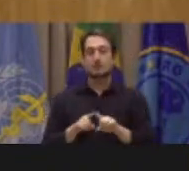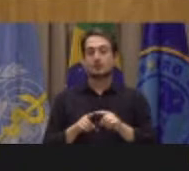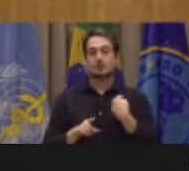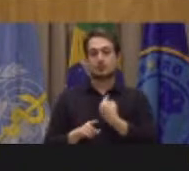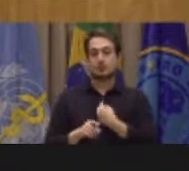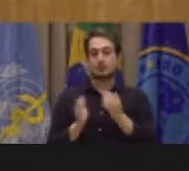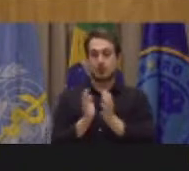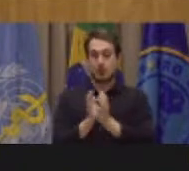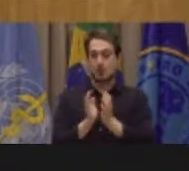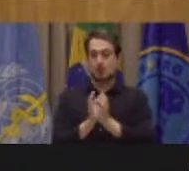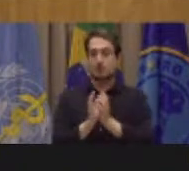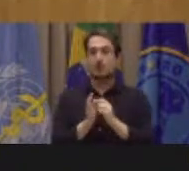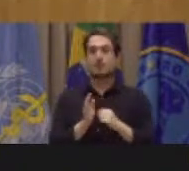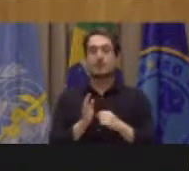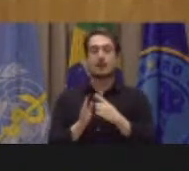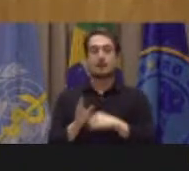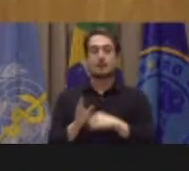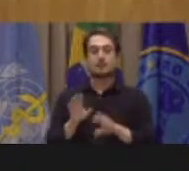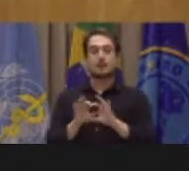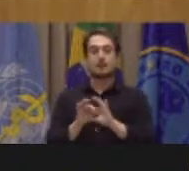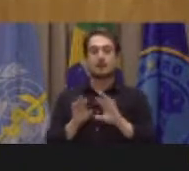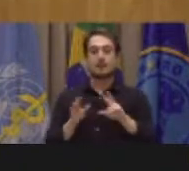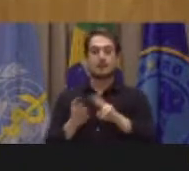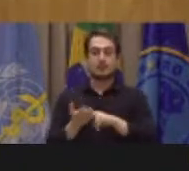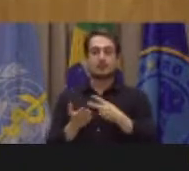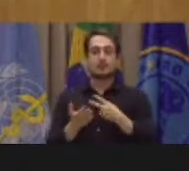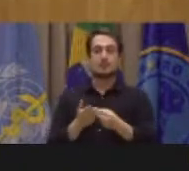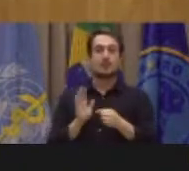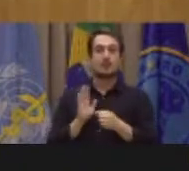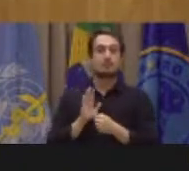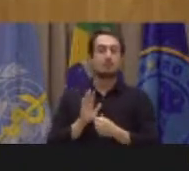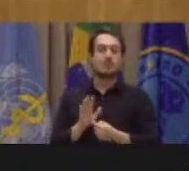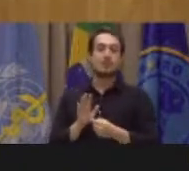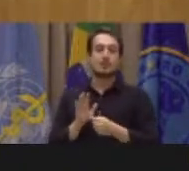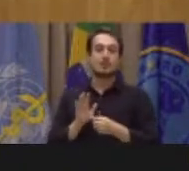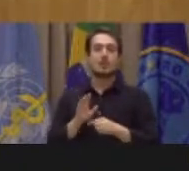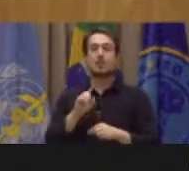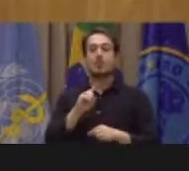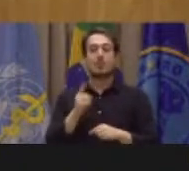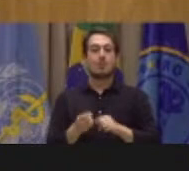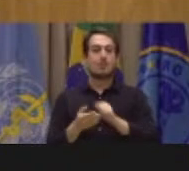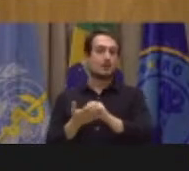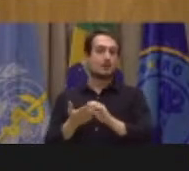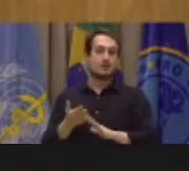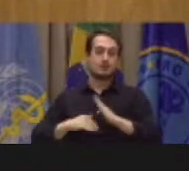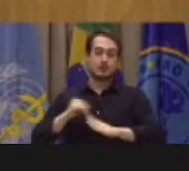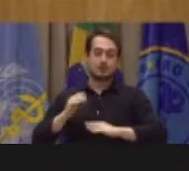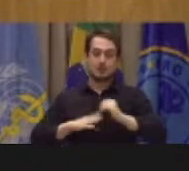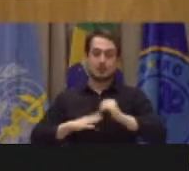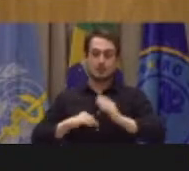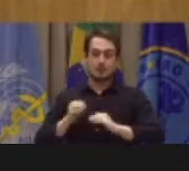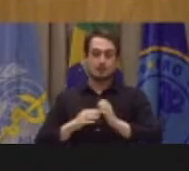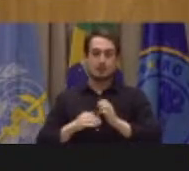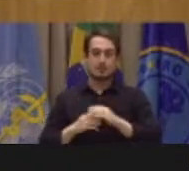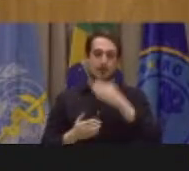Sul. Our group obtained the authorization to translate this. It was one of